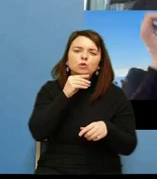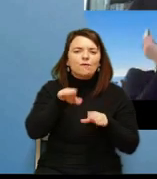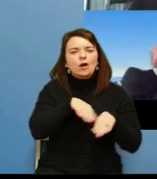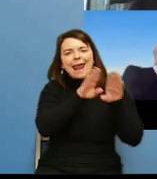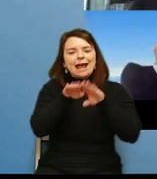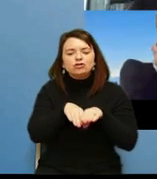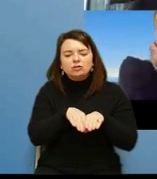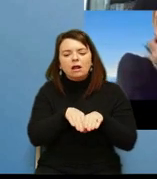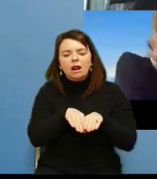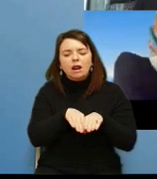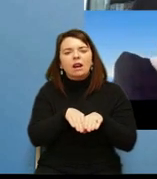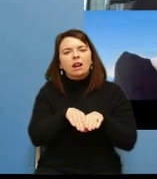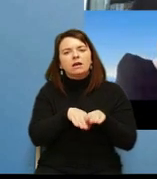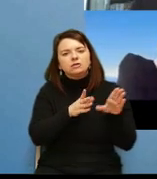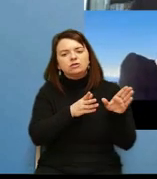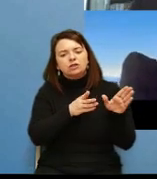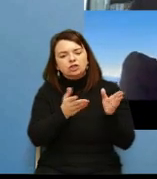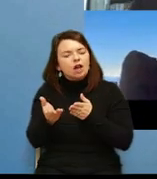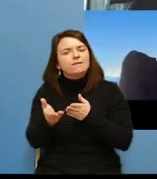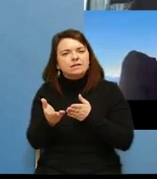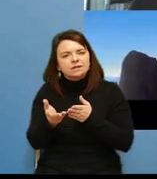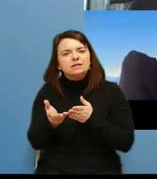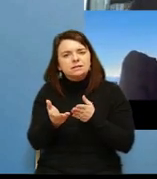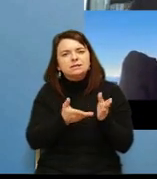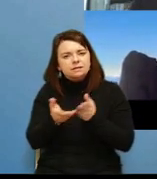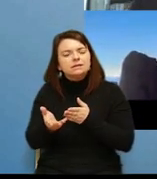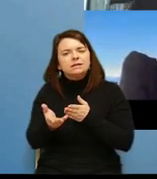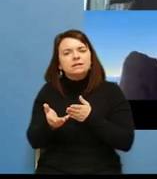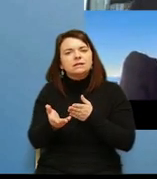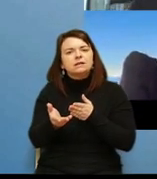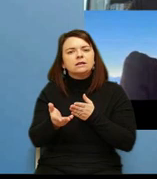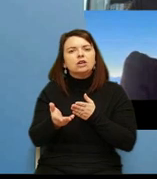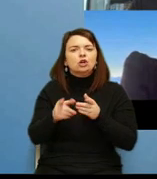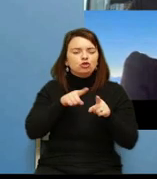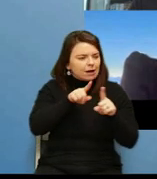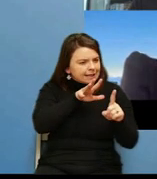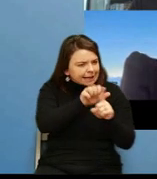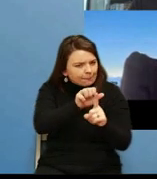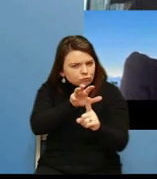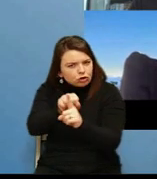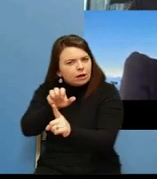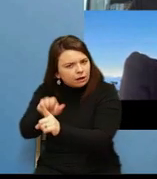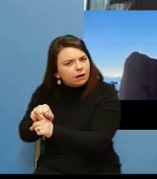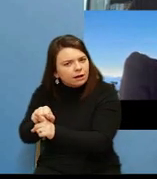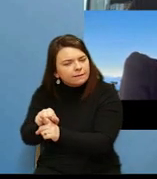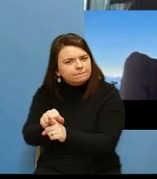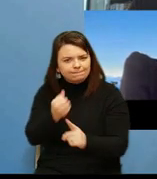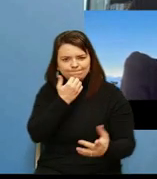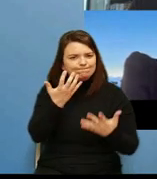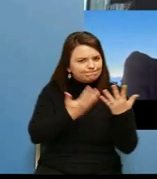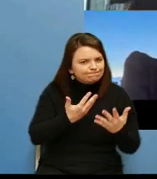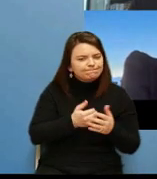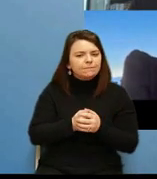and it's usually used for national DESs and designated enhanced services in order to go through and